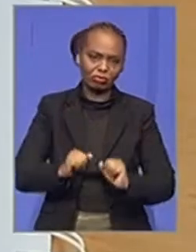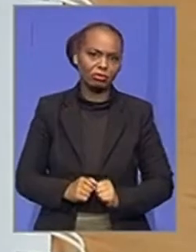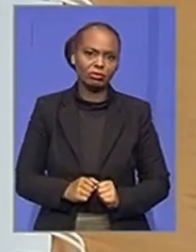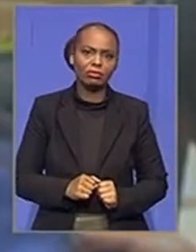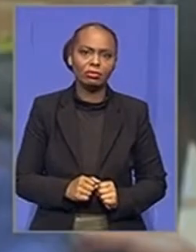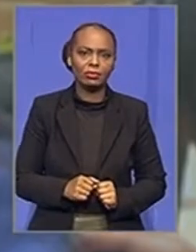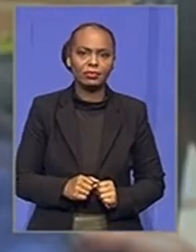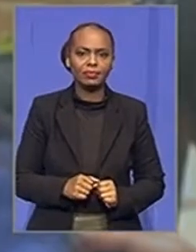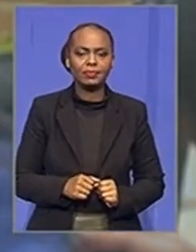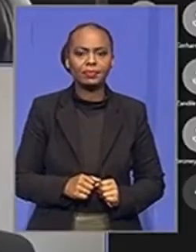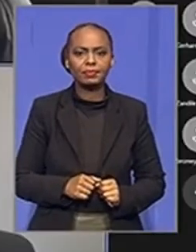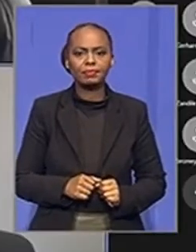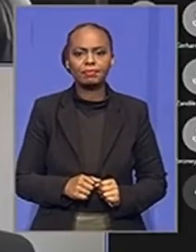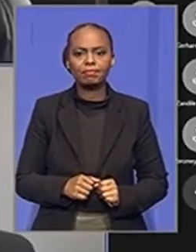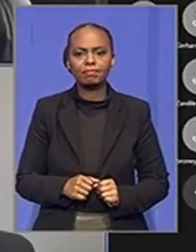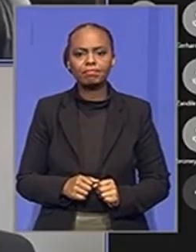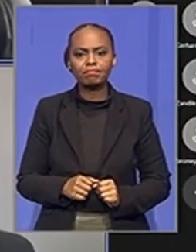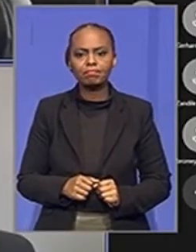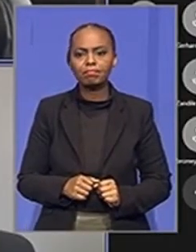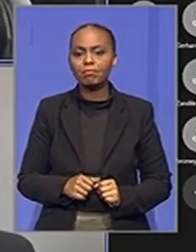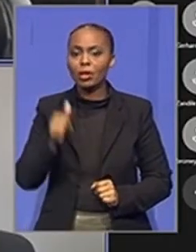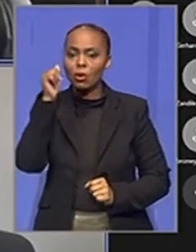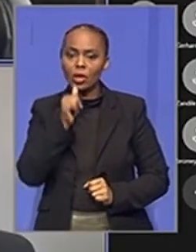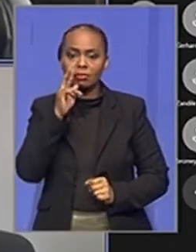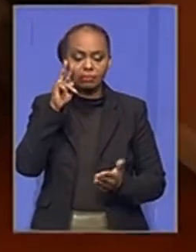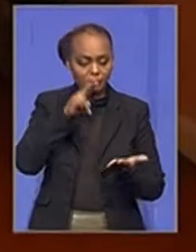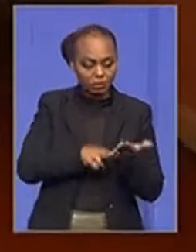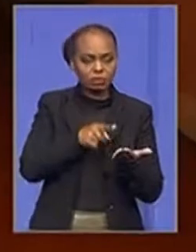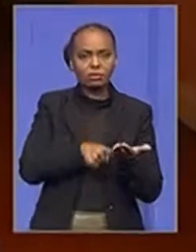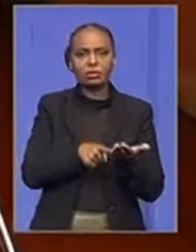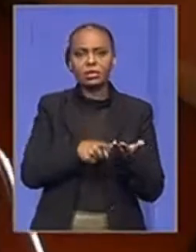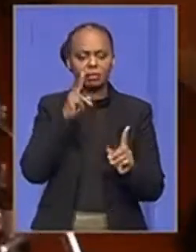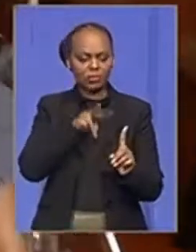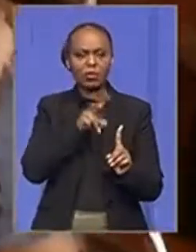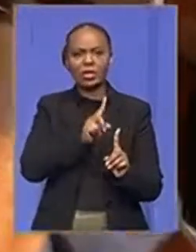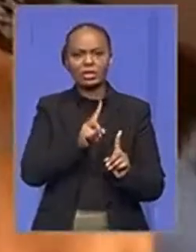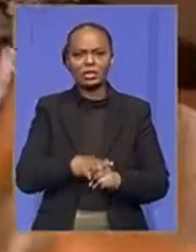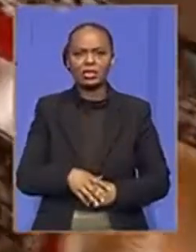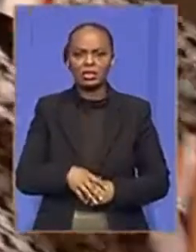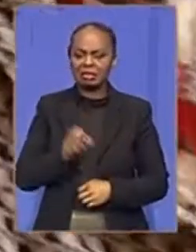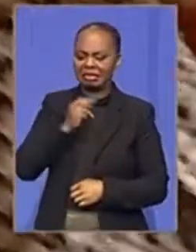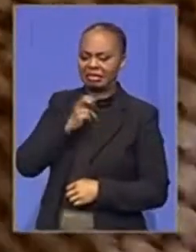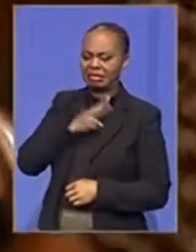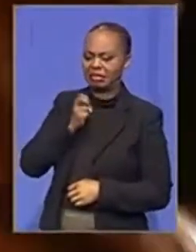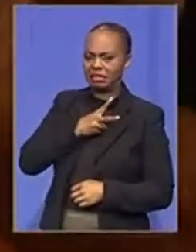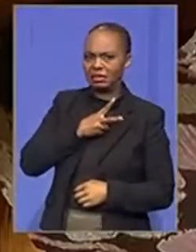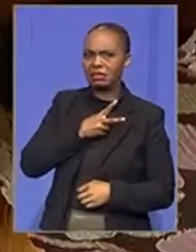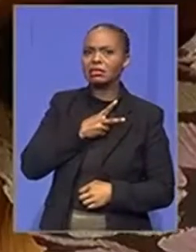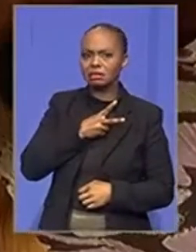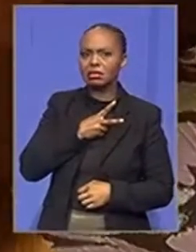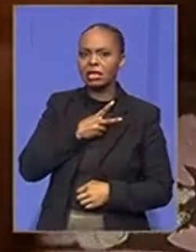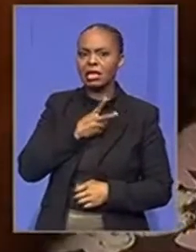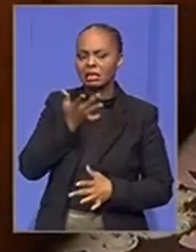And when you observed those photos, what did you see? Very, very scared patients. ba be ba tshogile e fela le ge go le